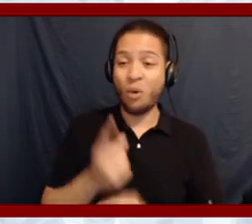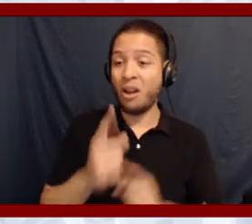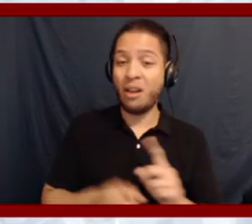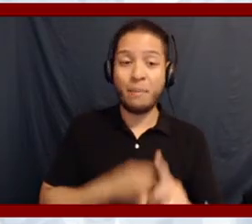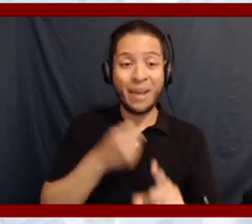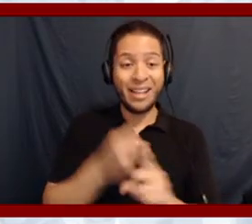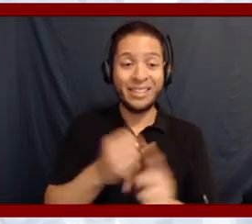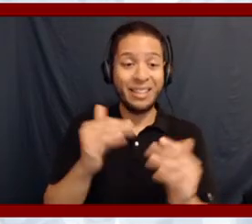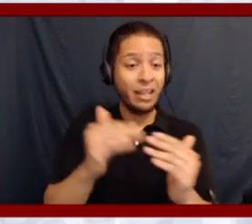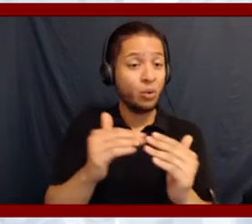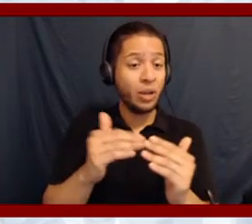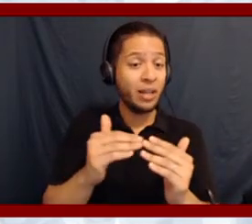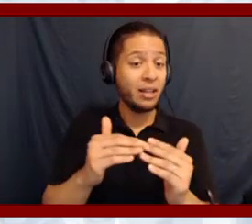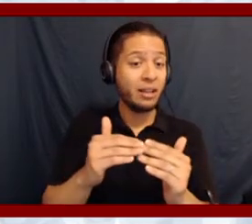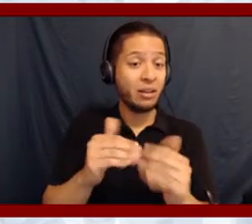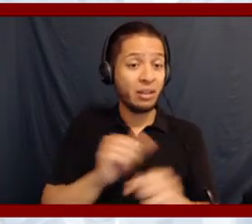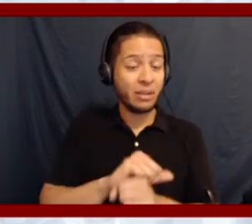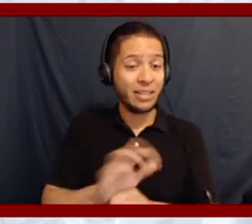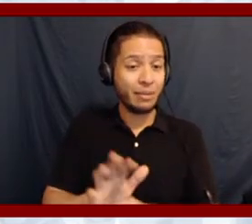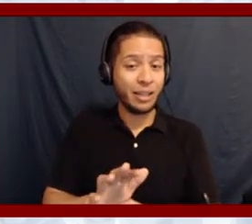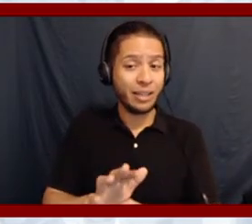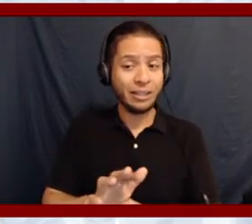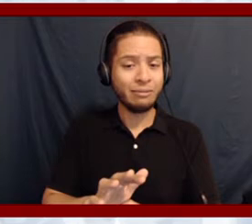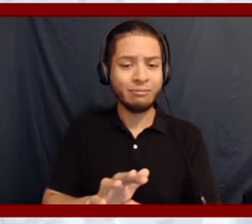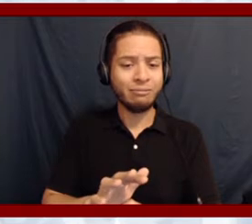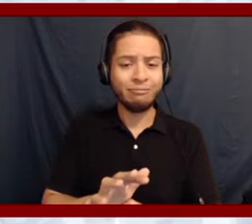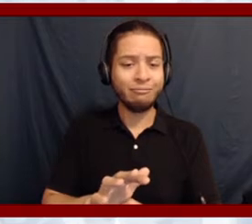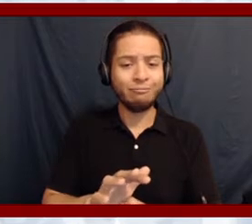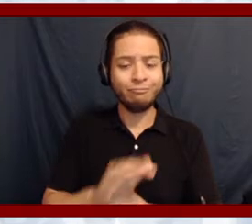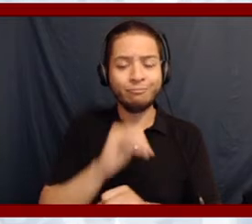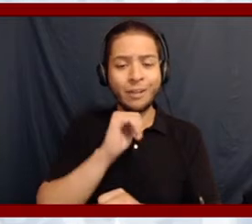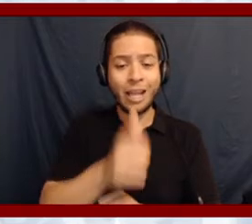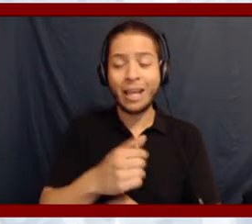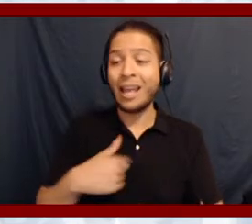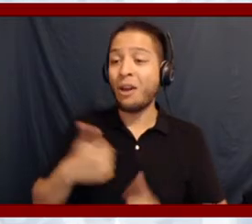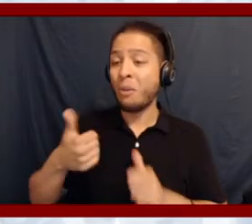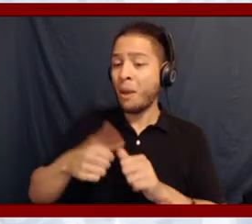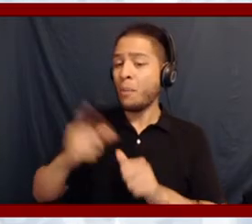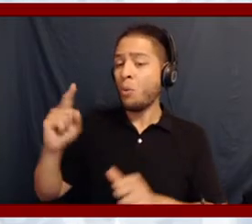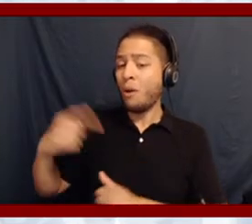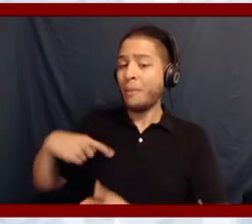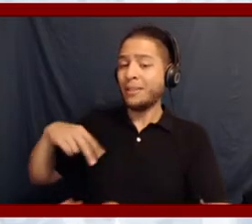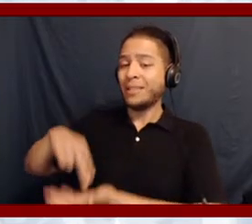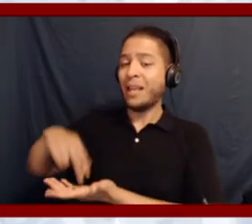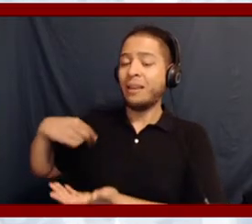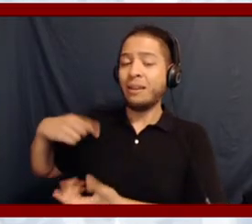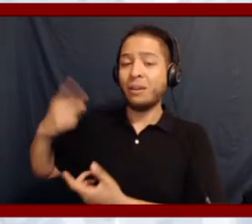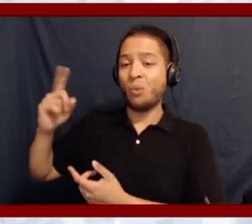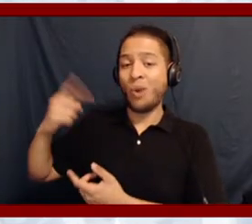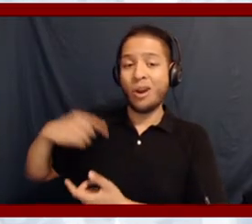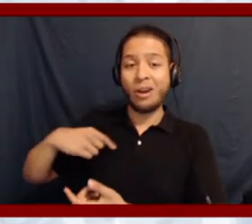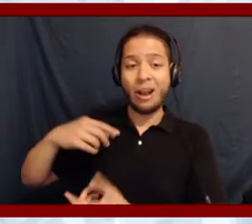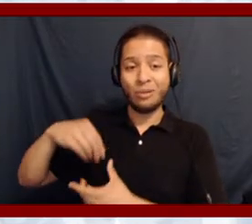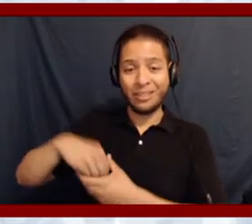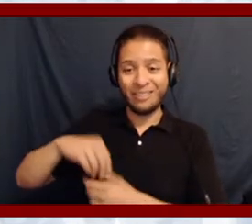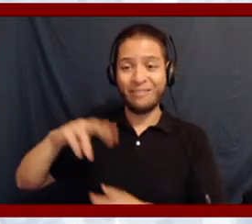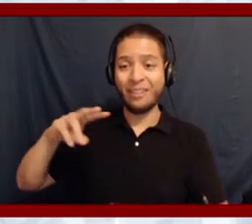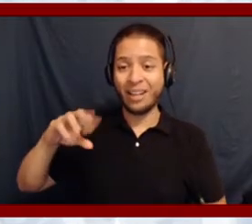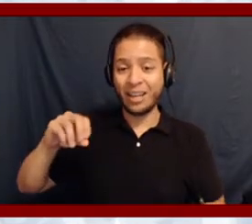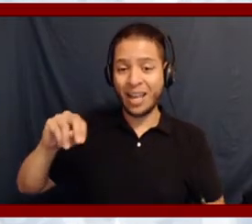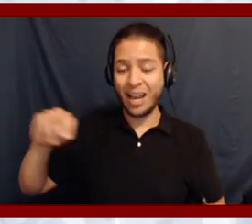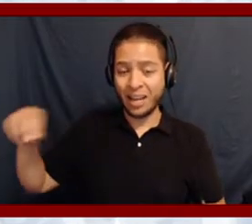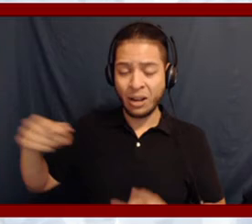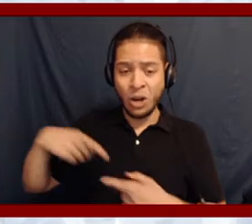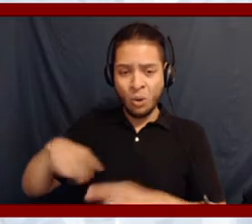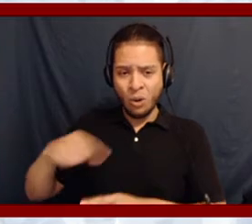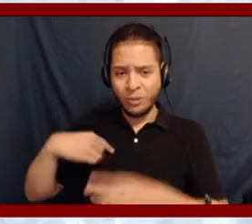still remember where I was standing when I heard the report last year when we were making decisions about reopening in Connecticut when I was serving as commissioner there. When I